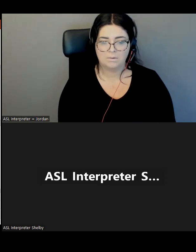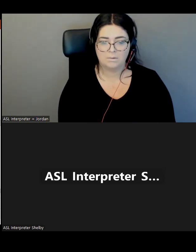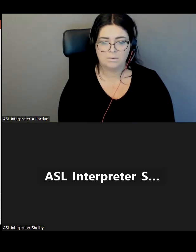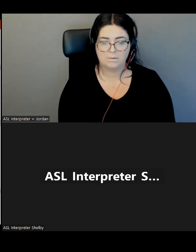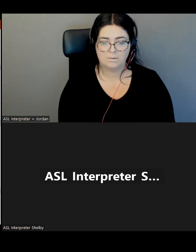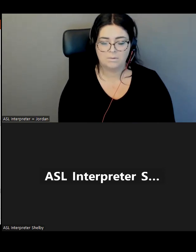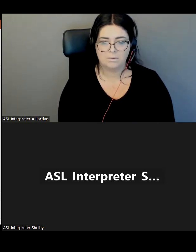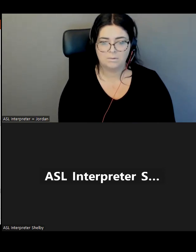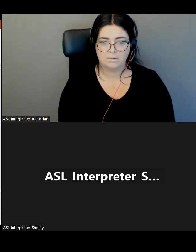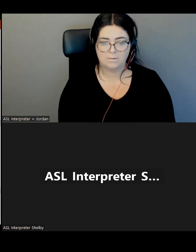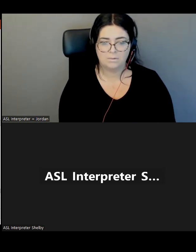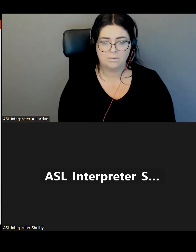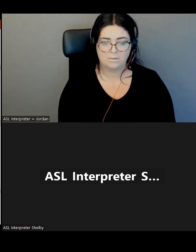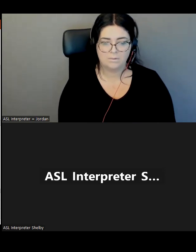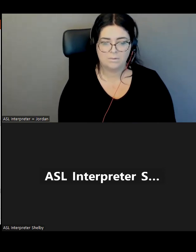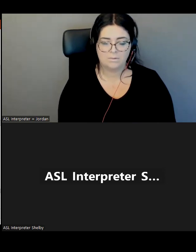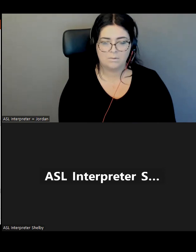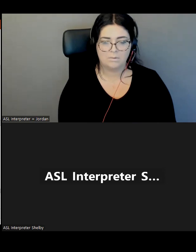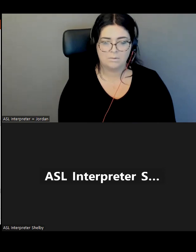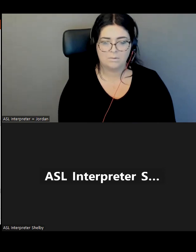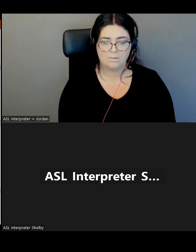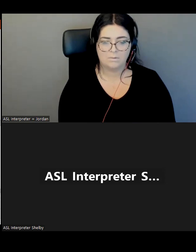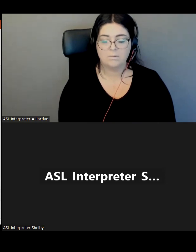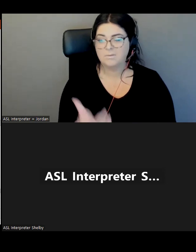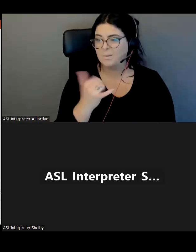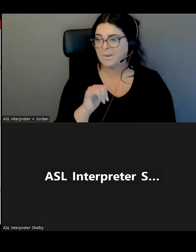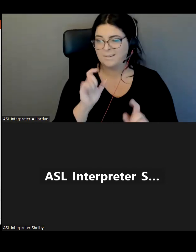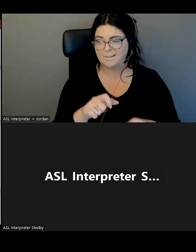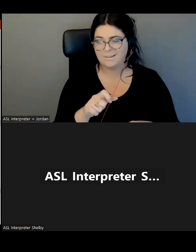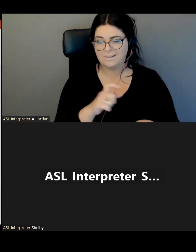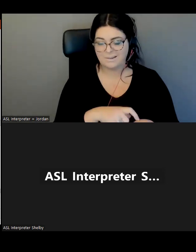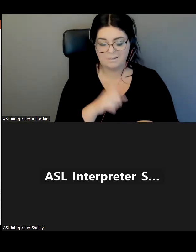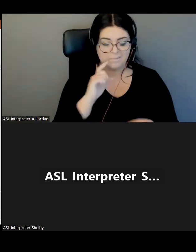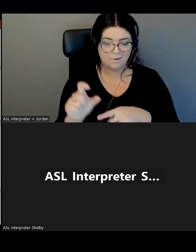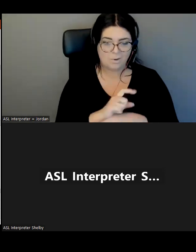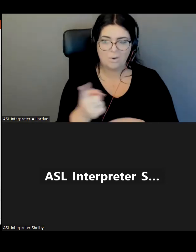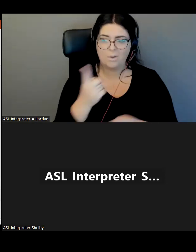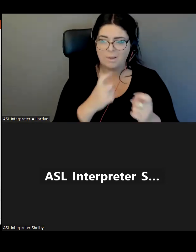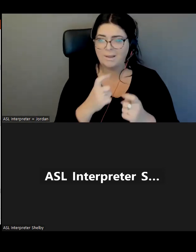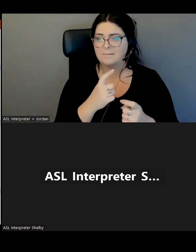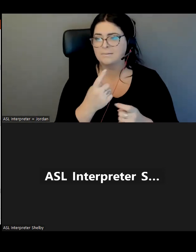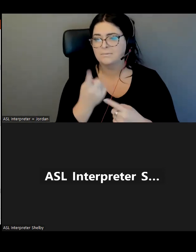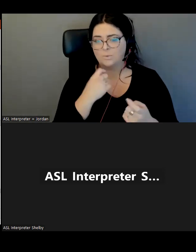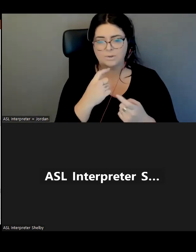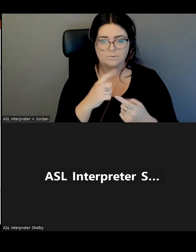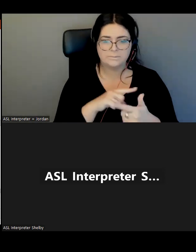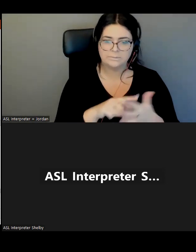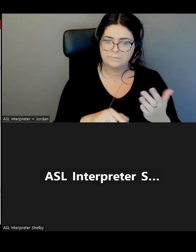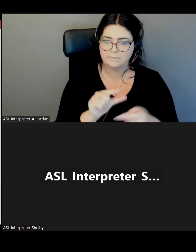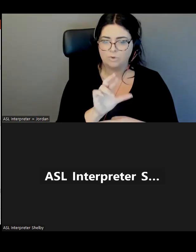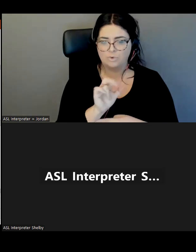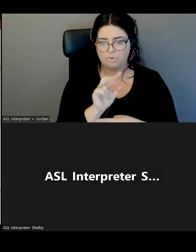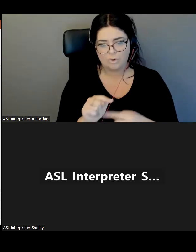feel free to reach out at any time, or if you just have general questions about the coalition as well. And we're always happy to